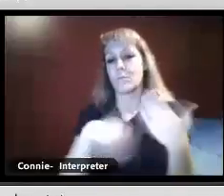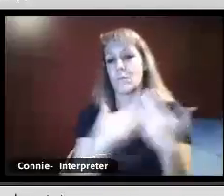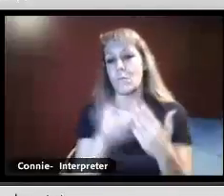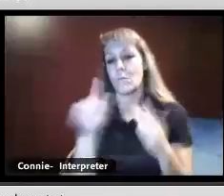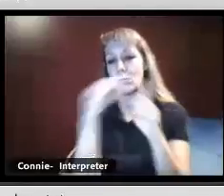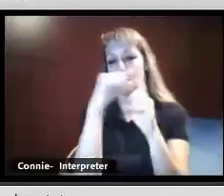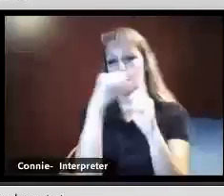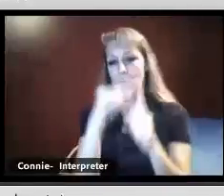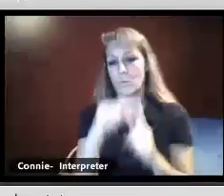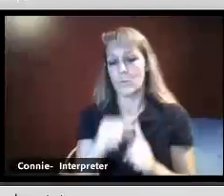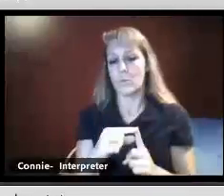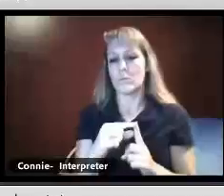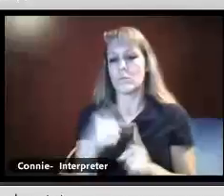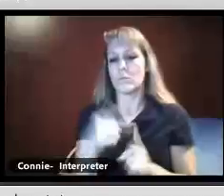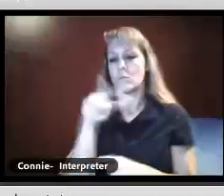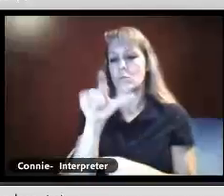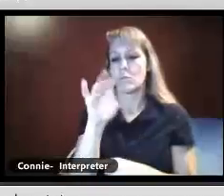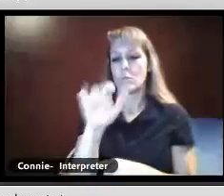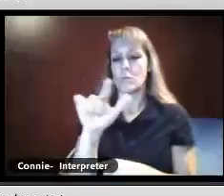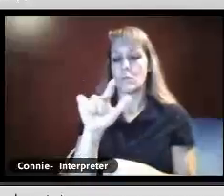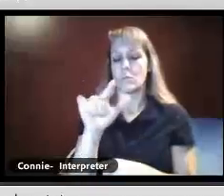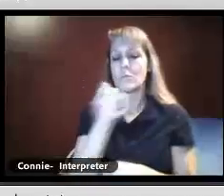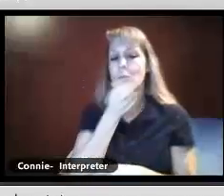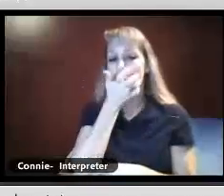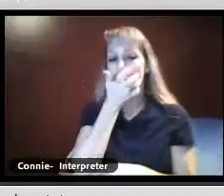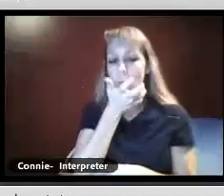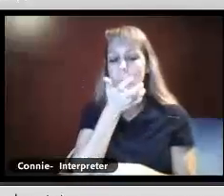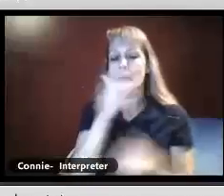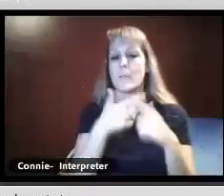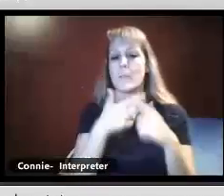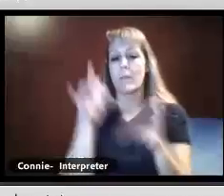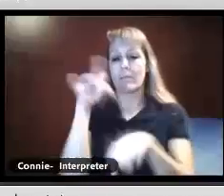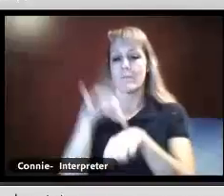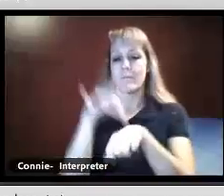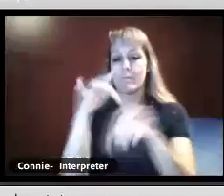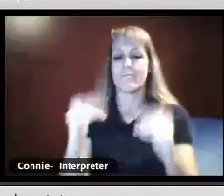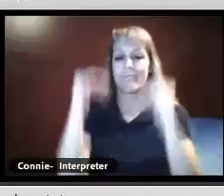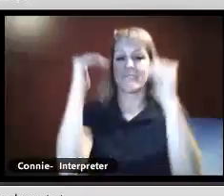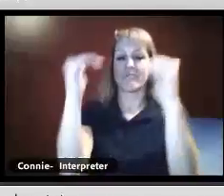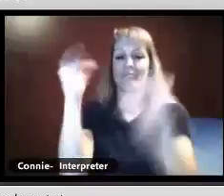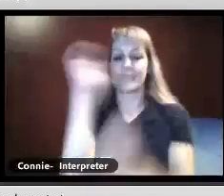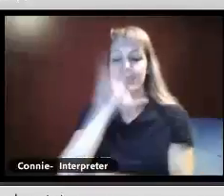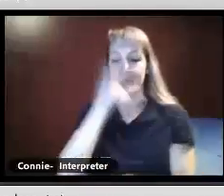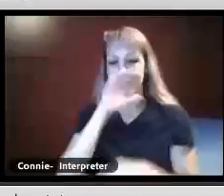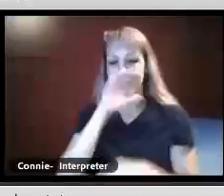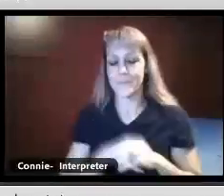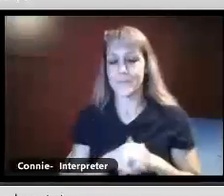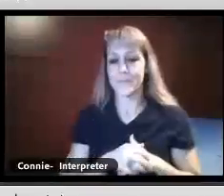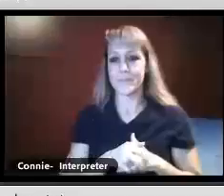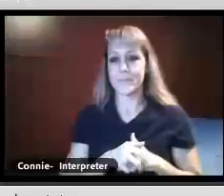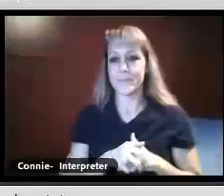these words are global warming, and then go back down and click Advanced Search.